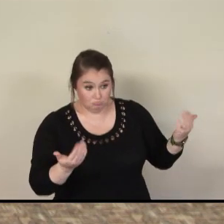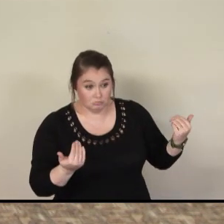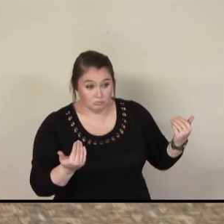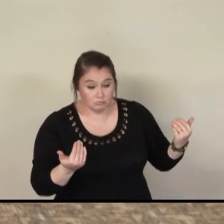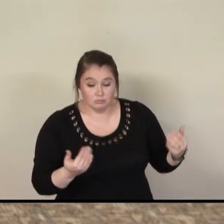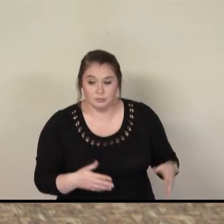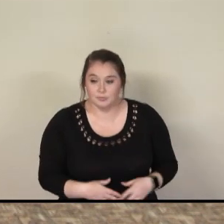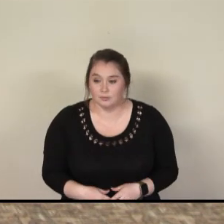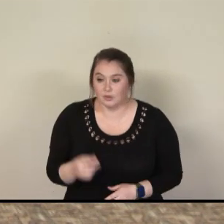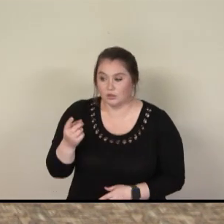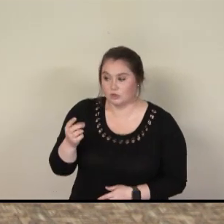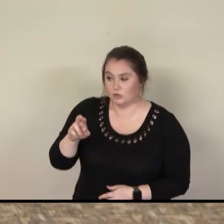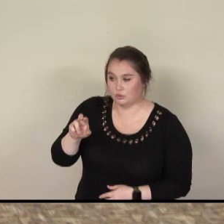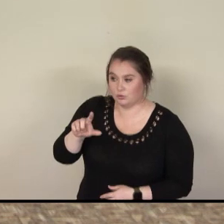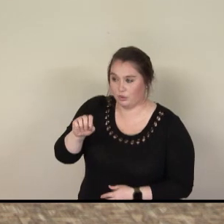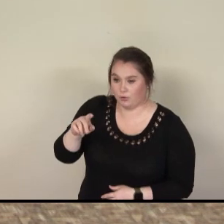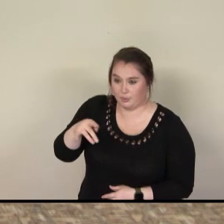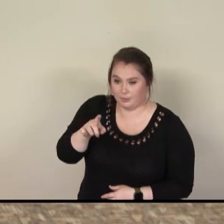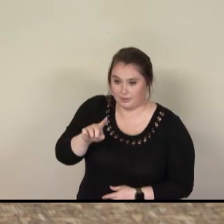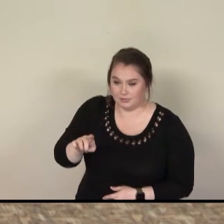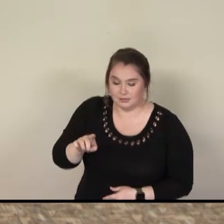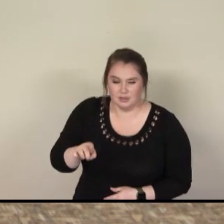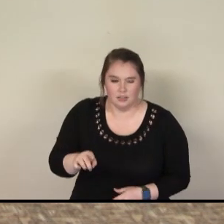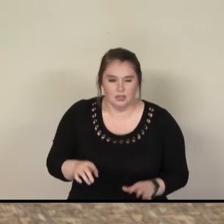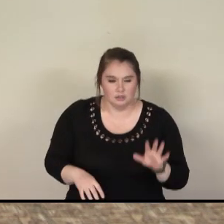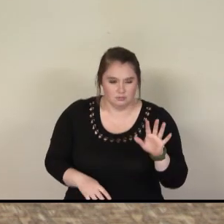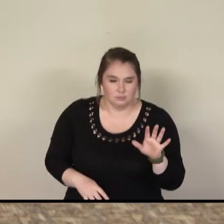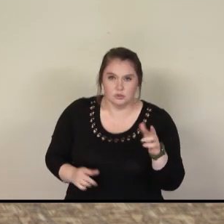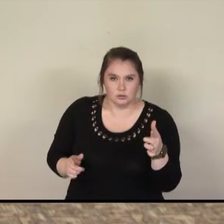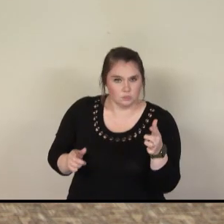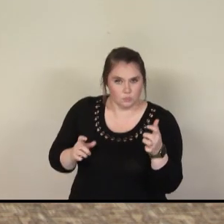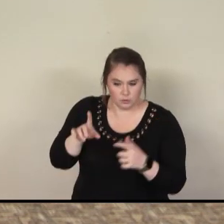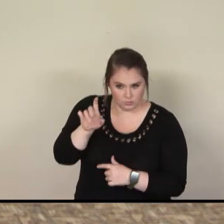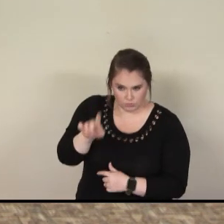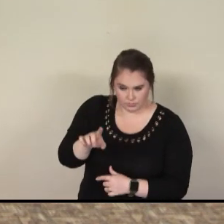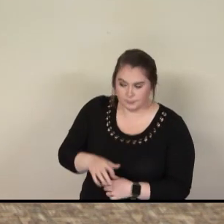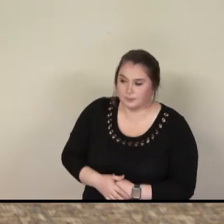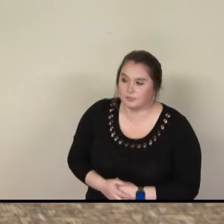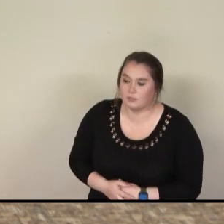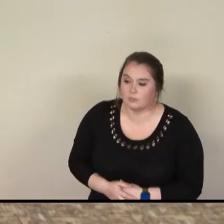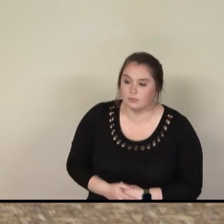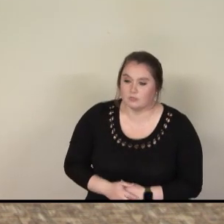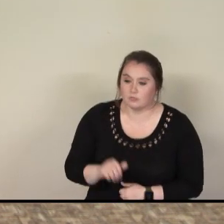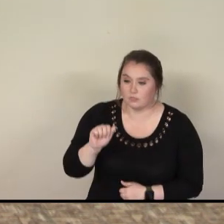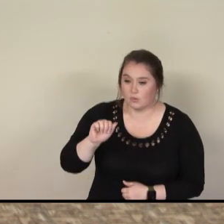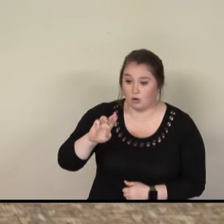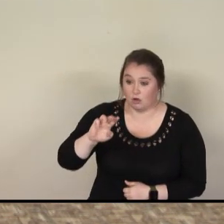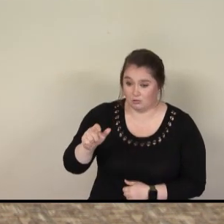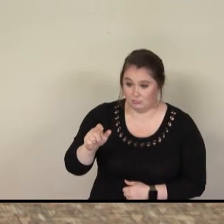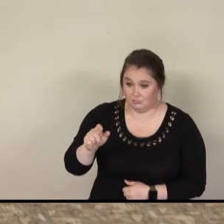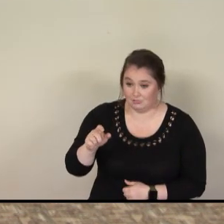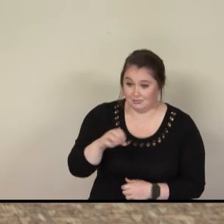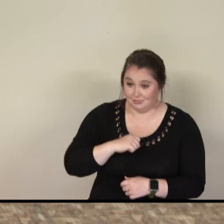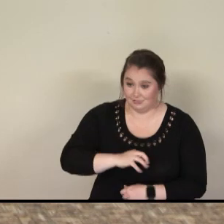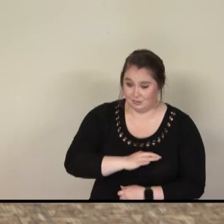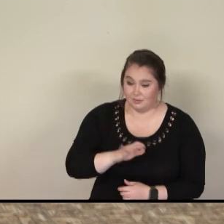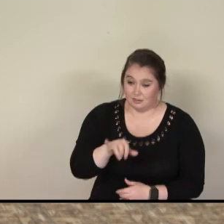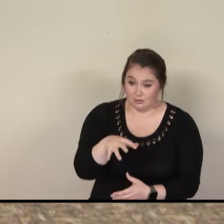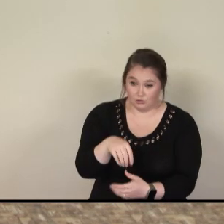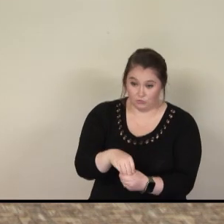Okay. Dr. Lopez? So I just had a quick question. Auxiliary staff, does that